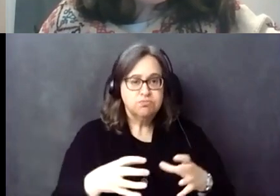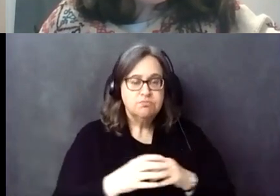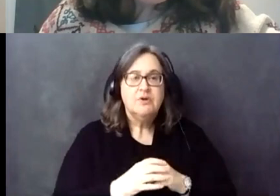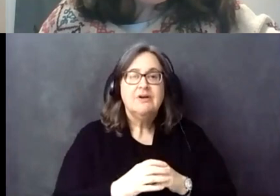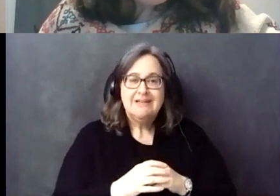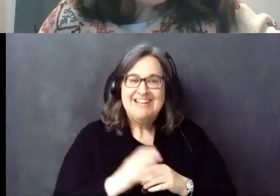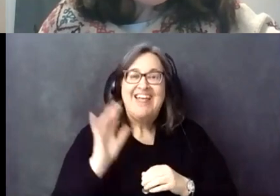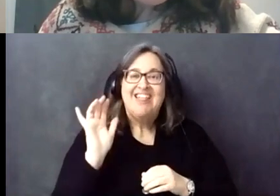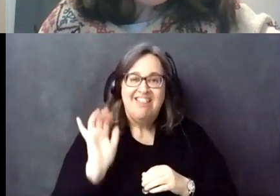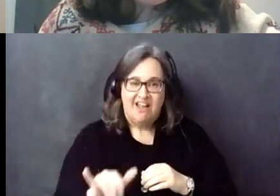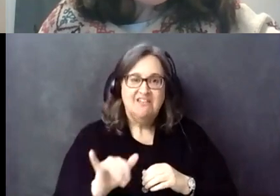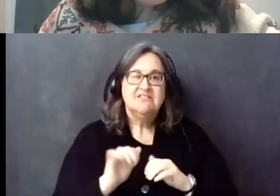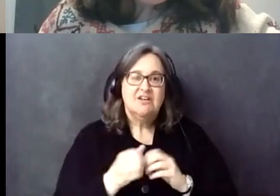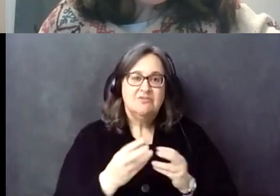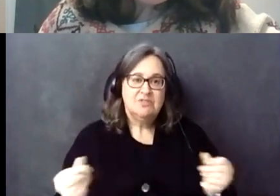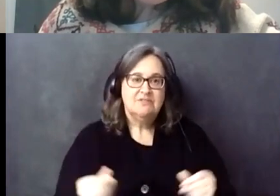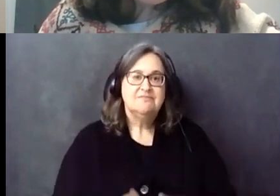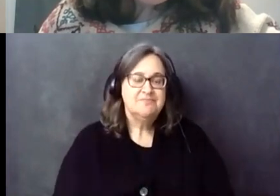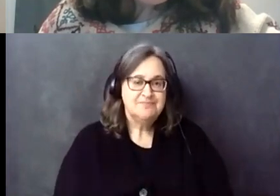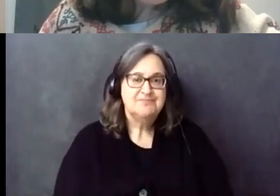we work things out.